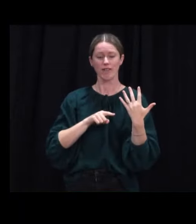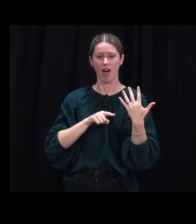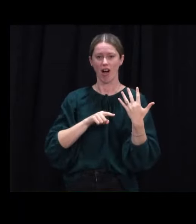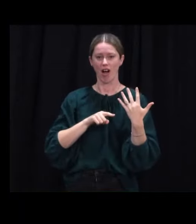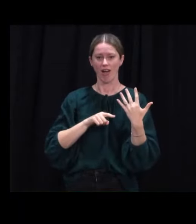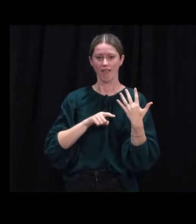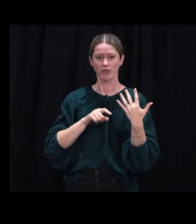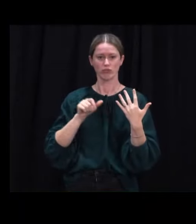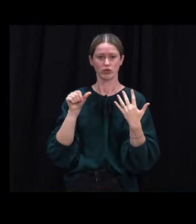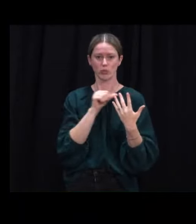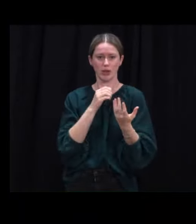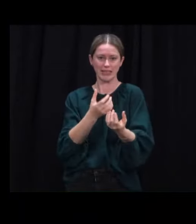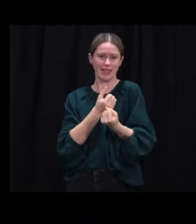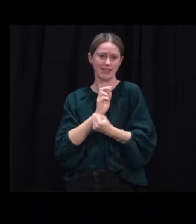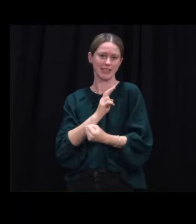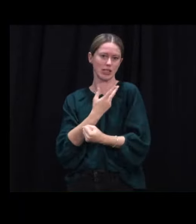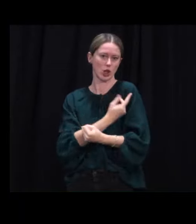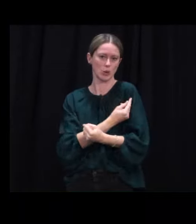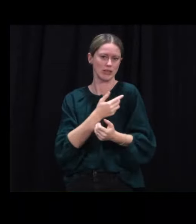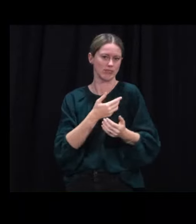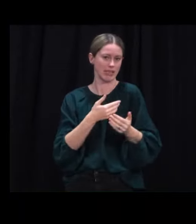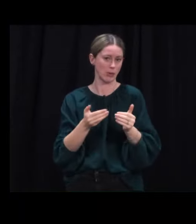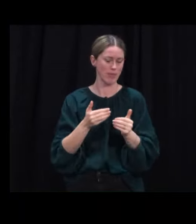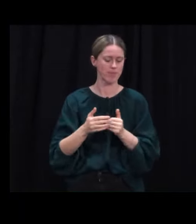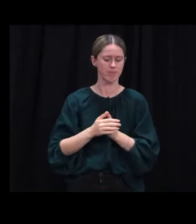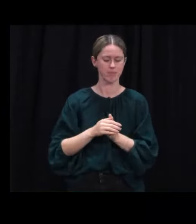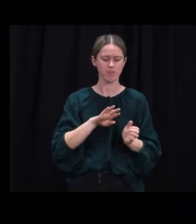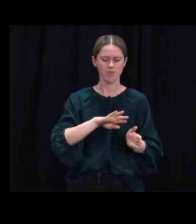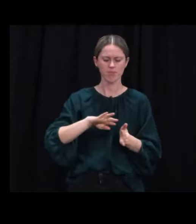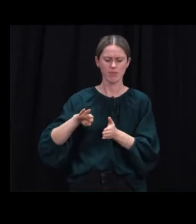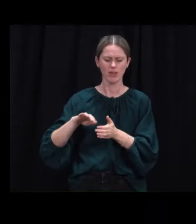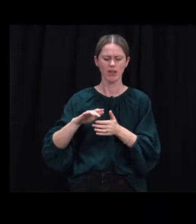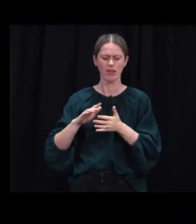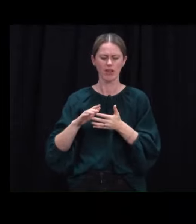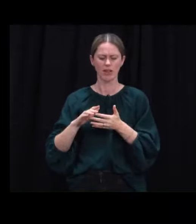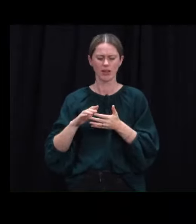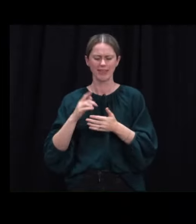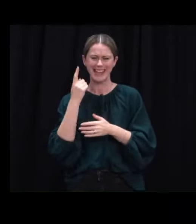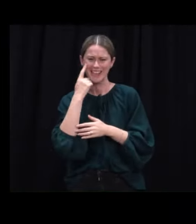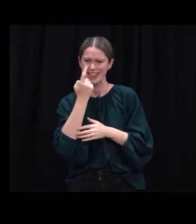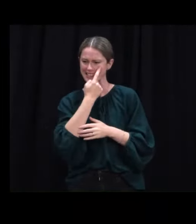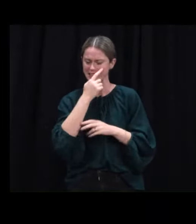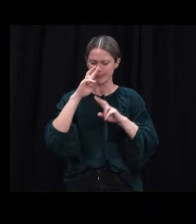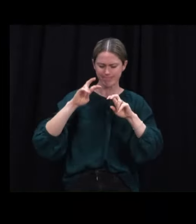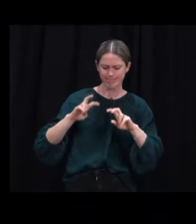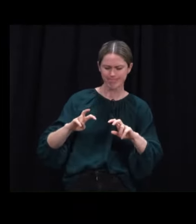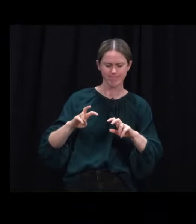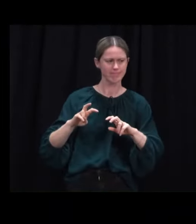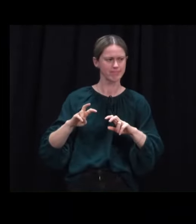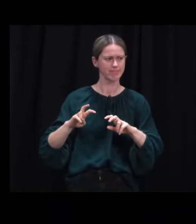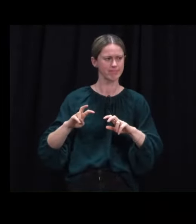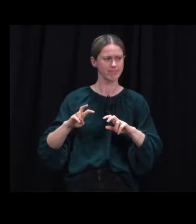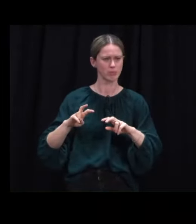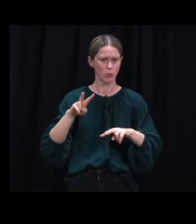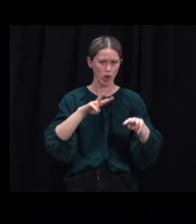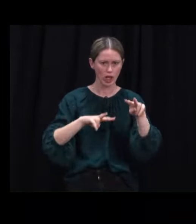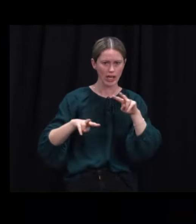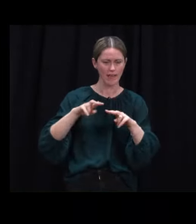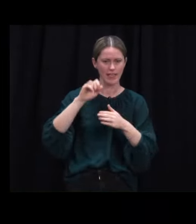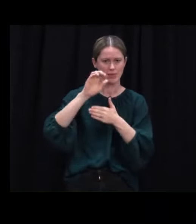have had a second dose. There's been a full updated review of the evidence going on, including talking to and looking at the experience